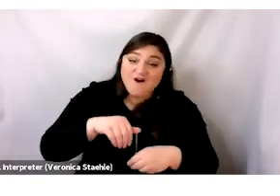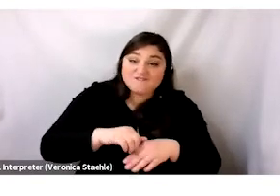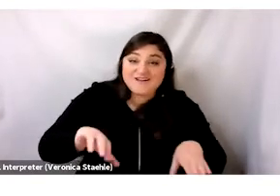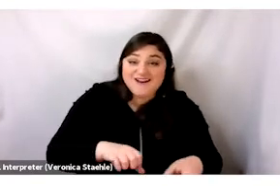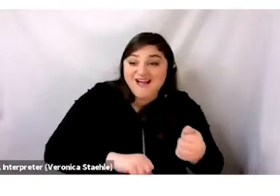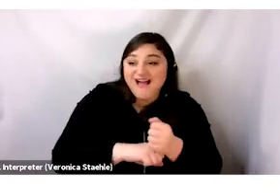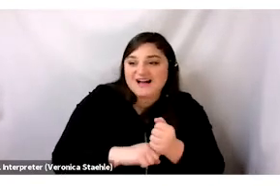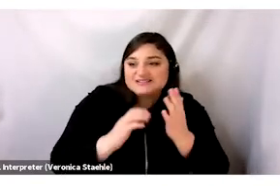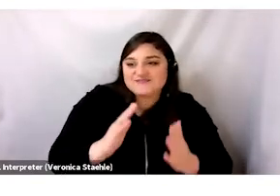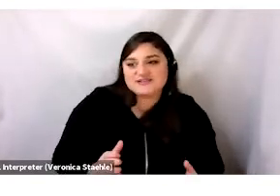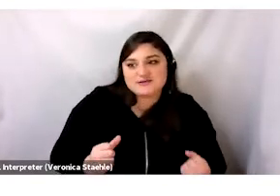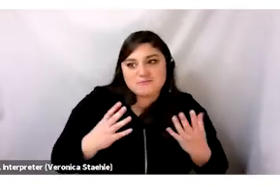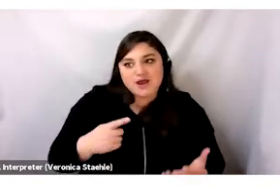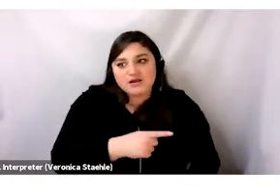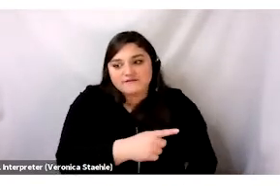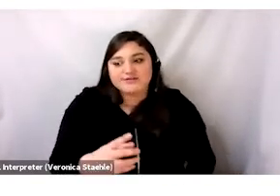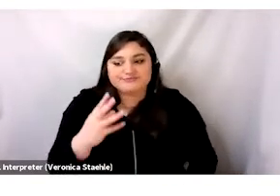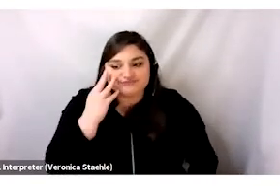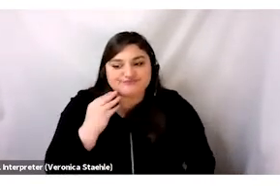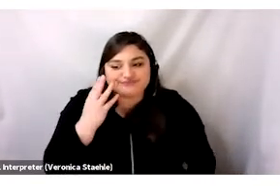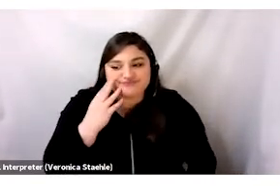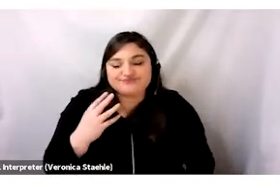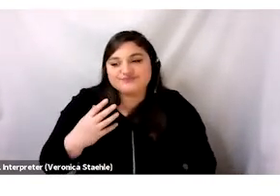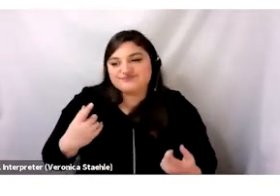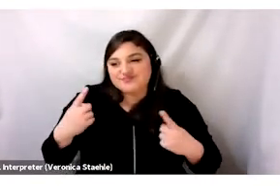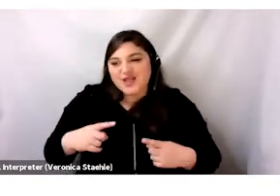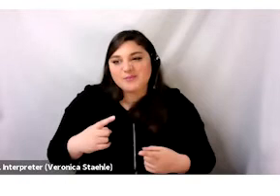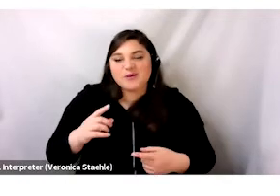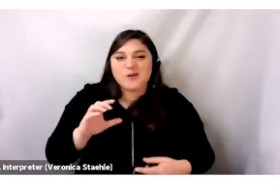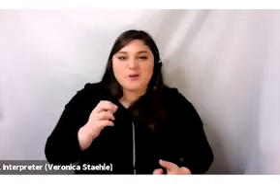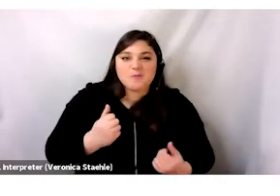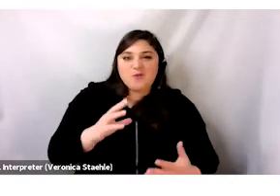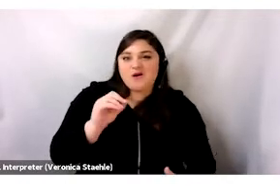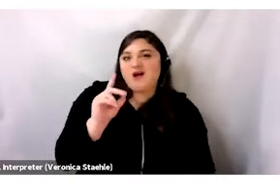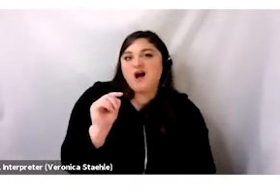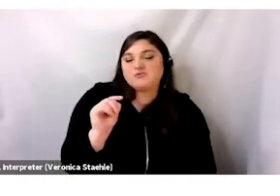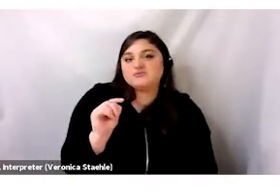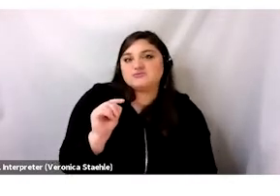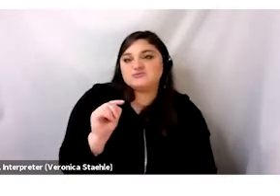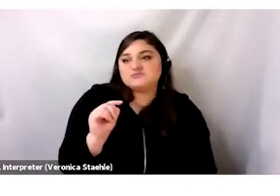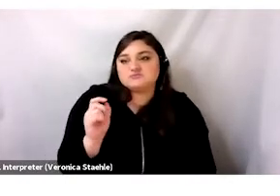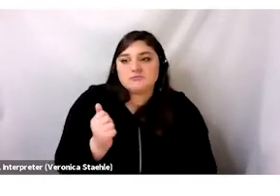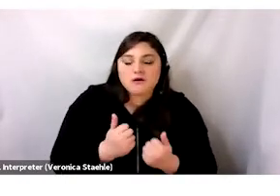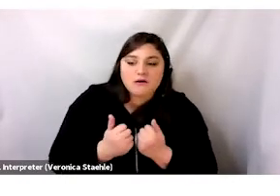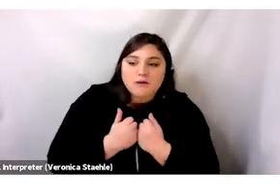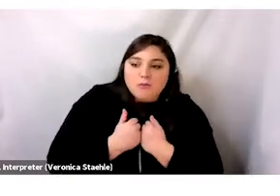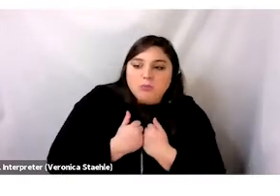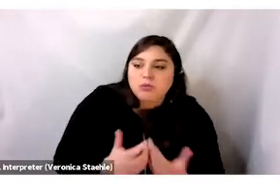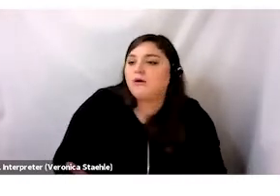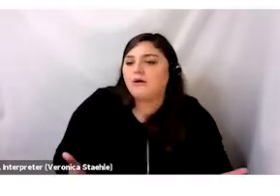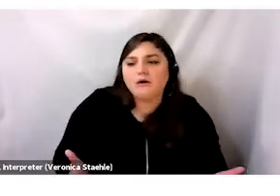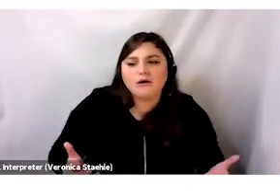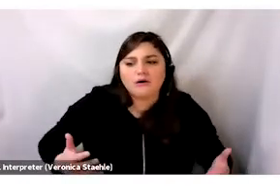have experienced burnout and are probably familiar with how that